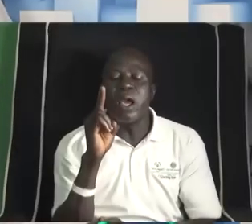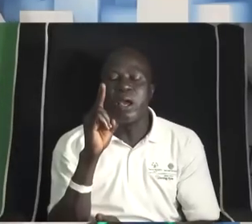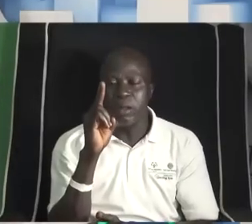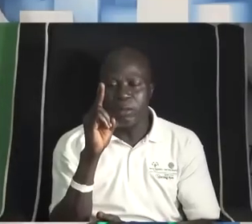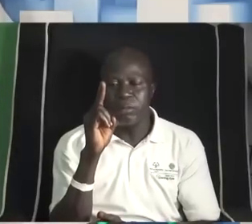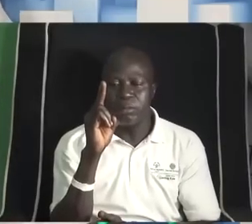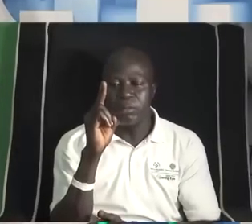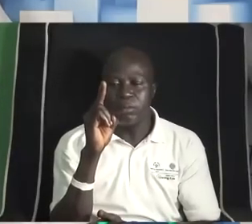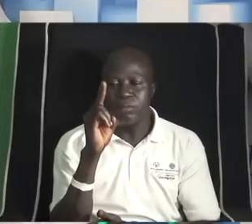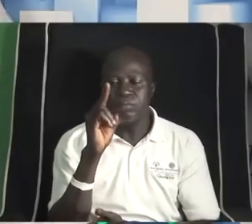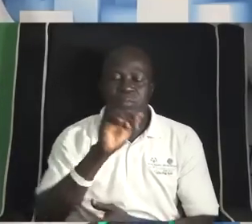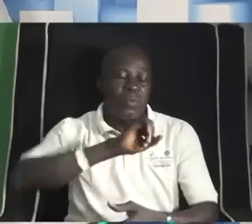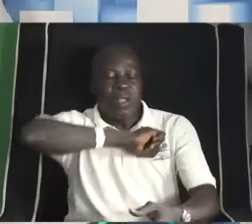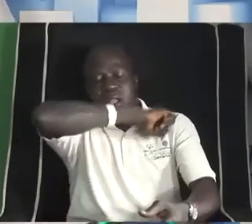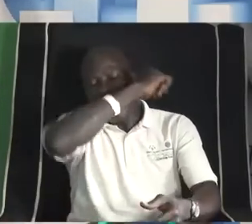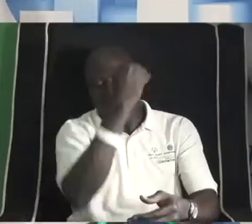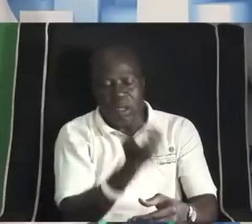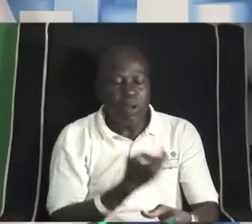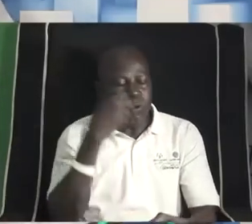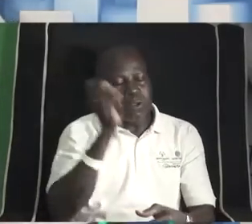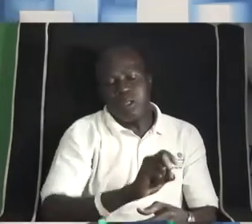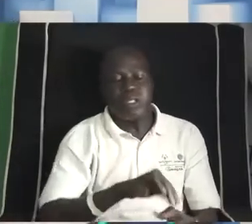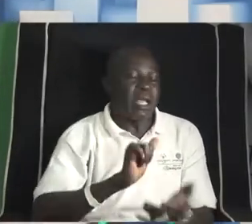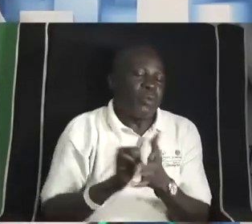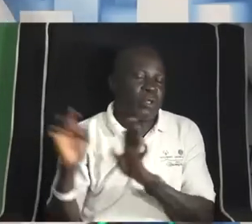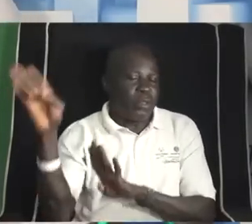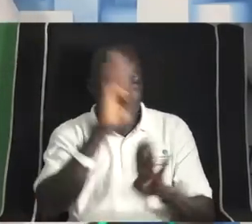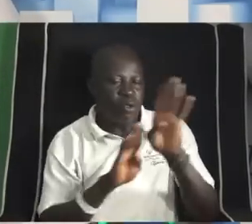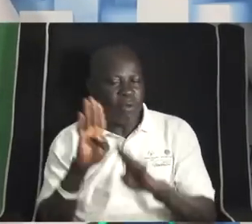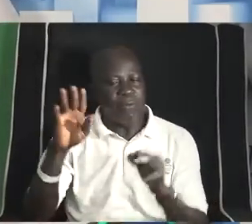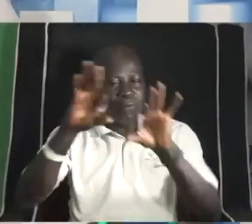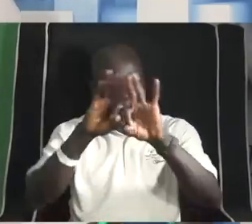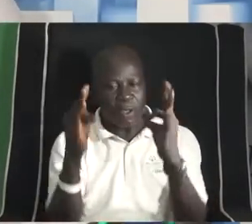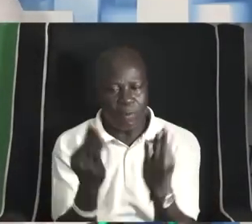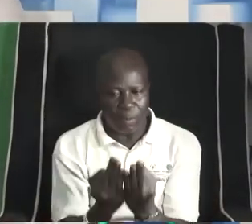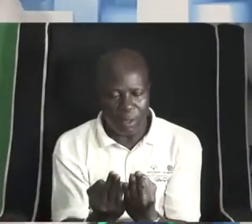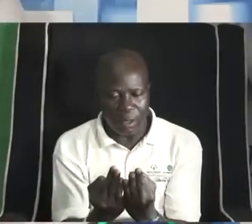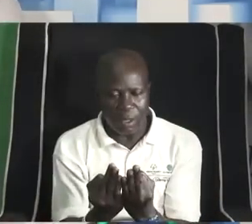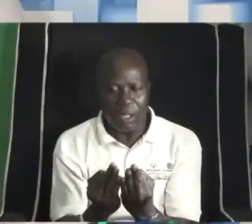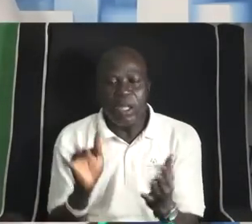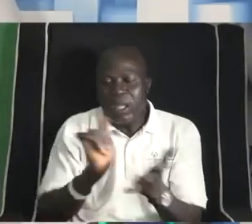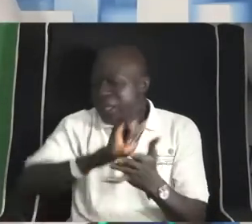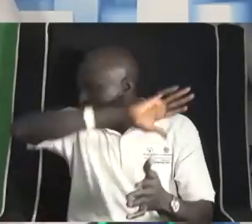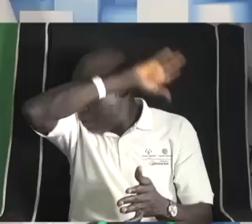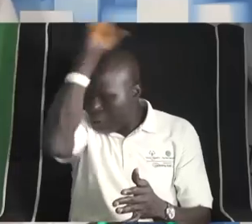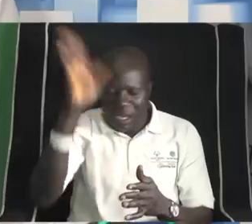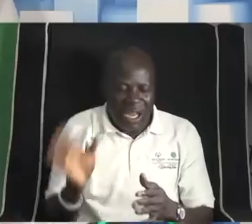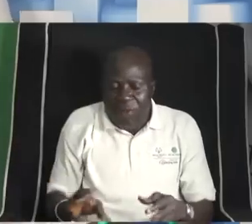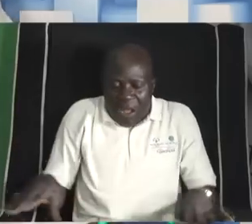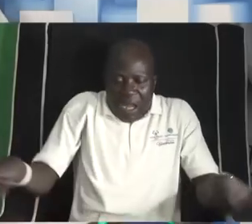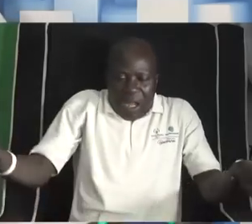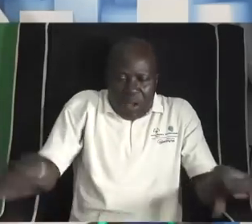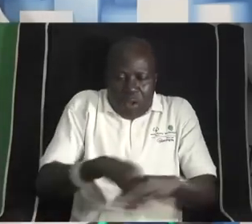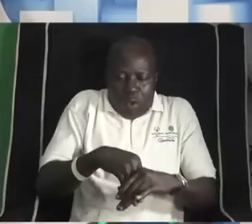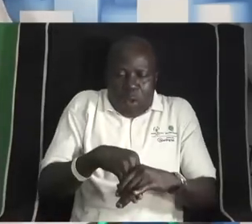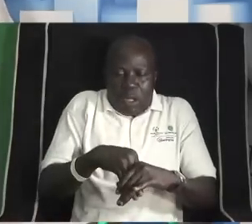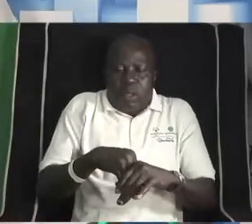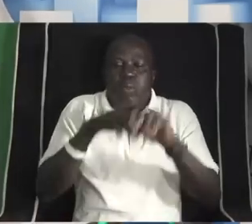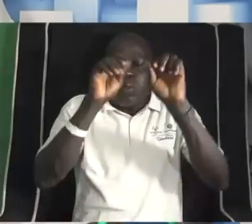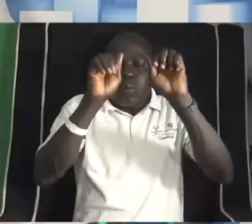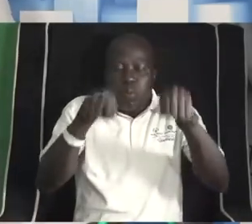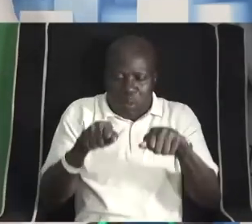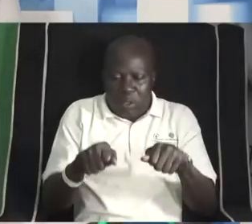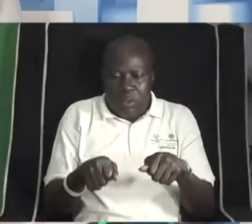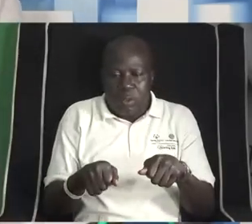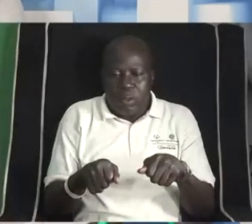Your love will rise. Your authority to maintain your family. Do you treat your marriage to be